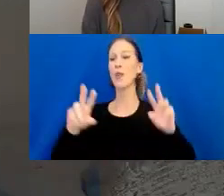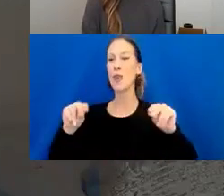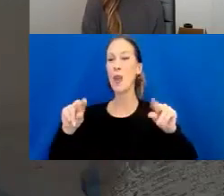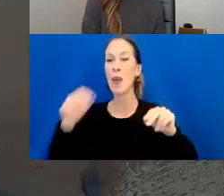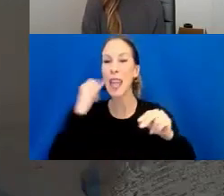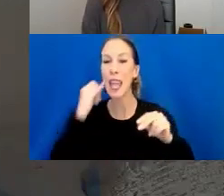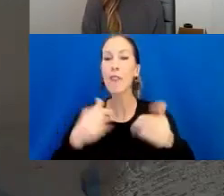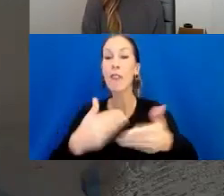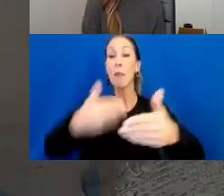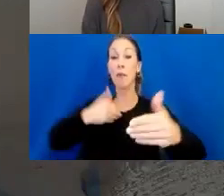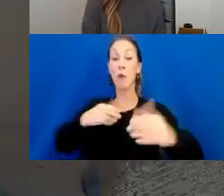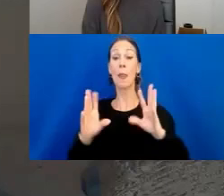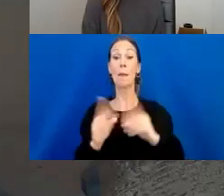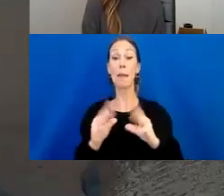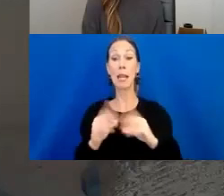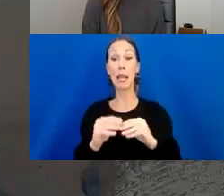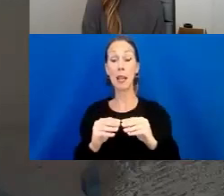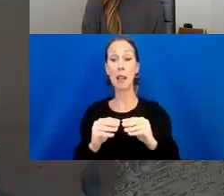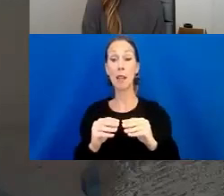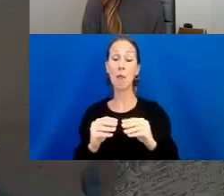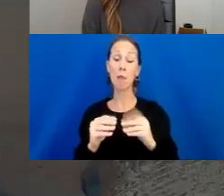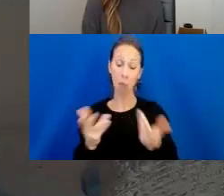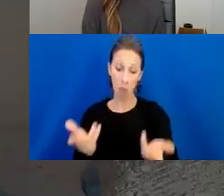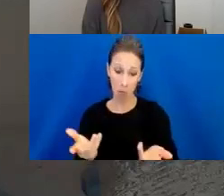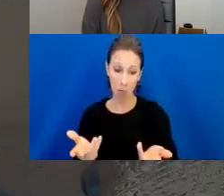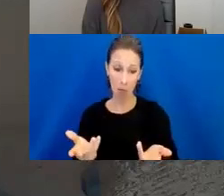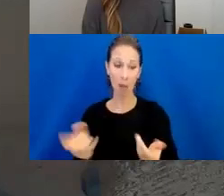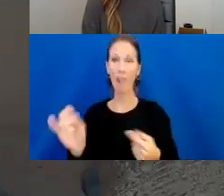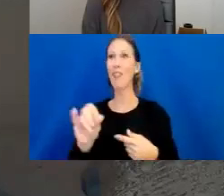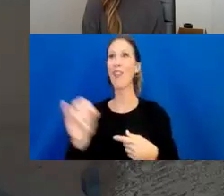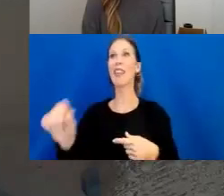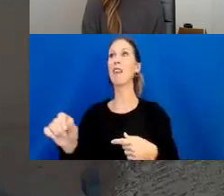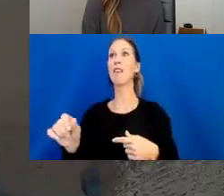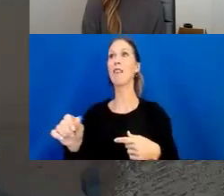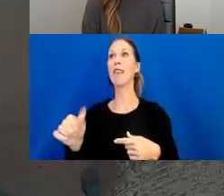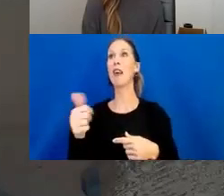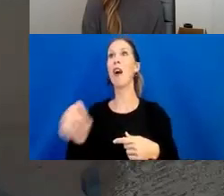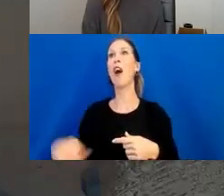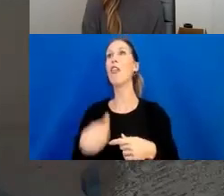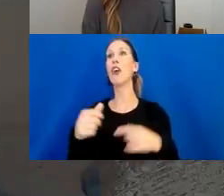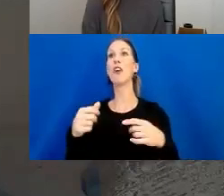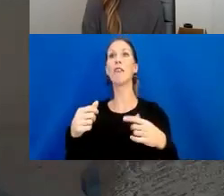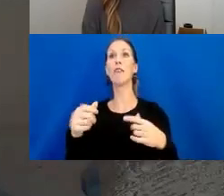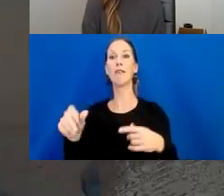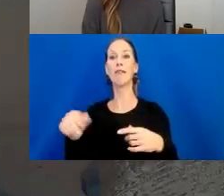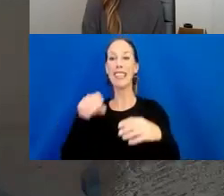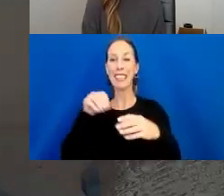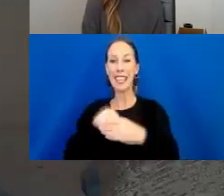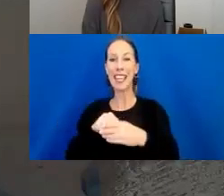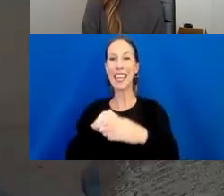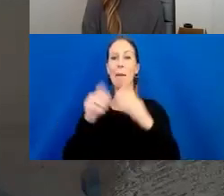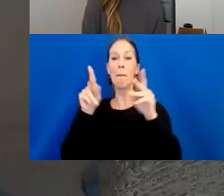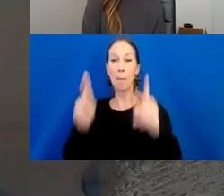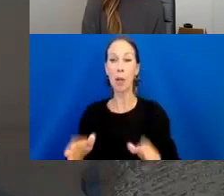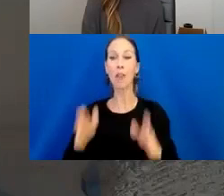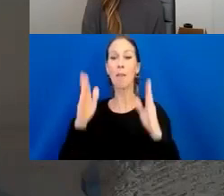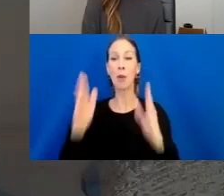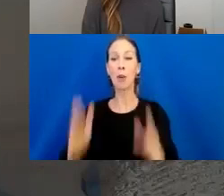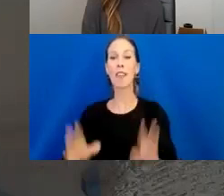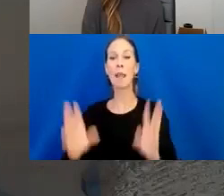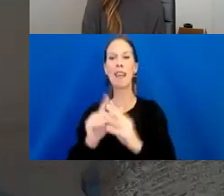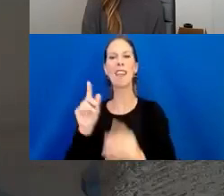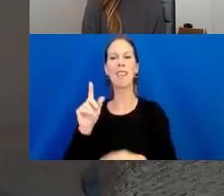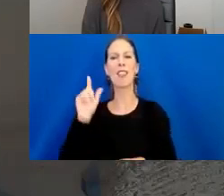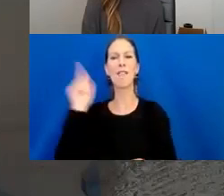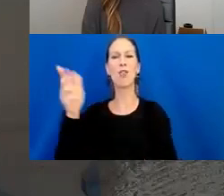the meeting, as would have happened in any place-based meeting and will in the future happen in place-based meeting, we